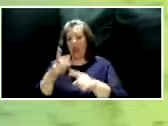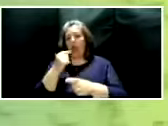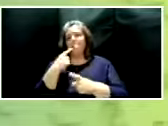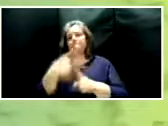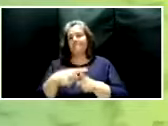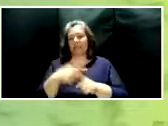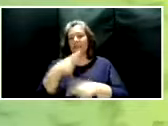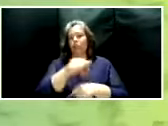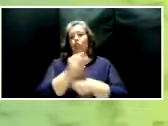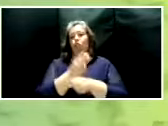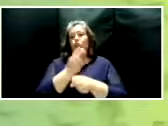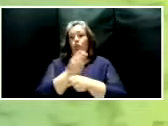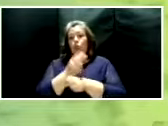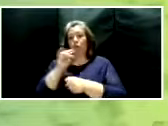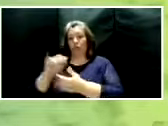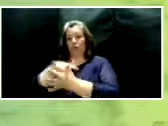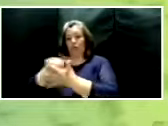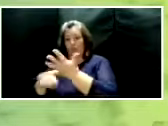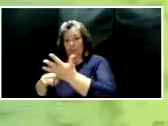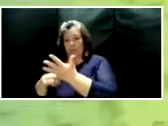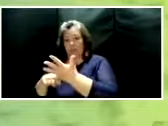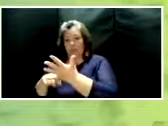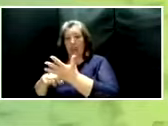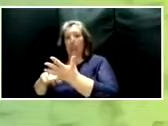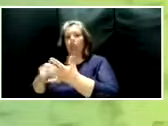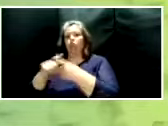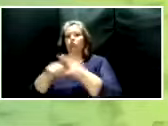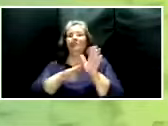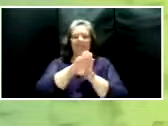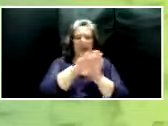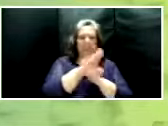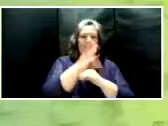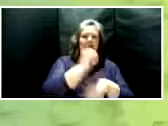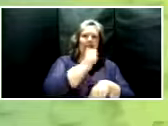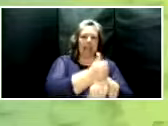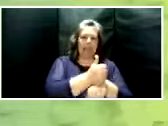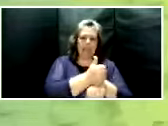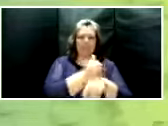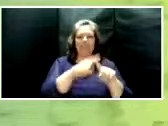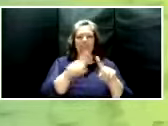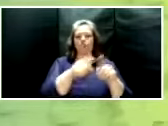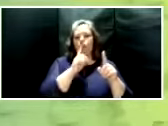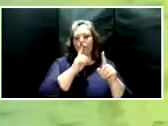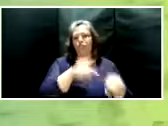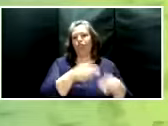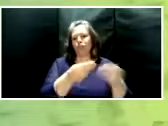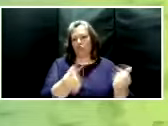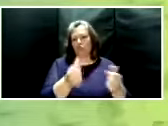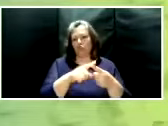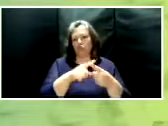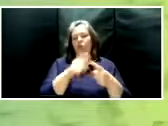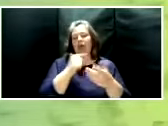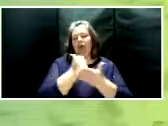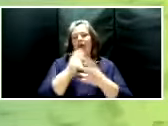to take these determinants and their understanding to develop and implement actionable solutions in order to close the health